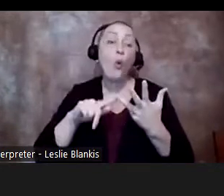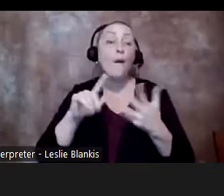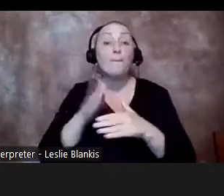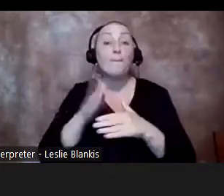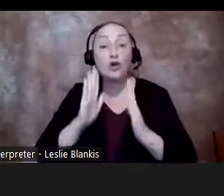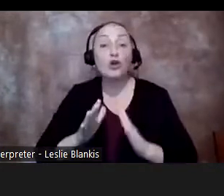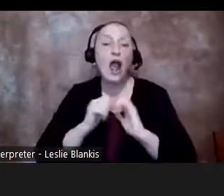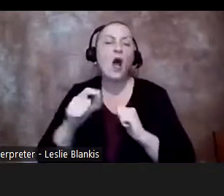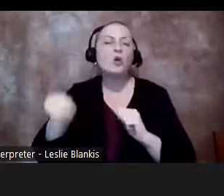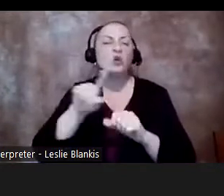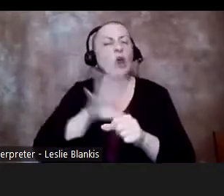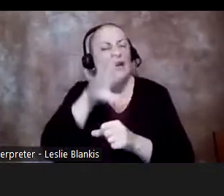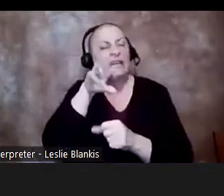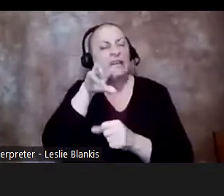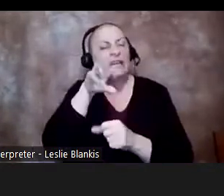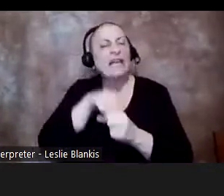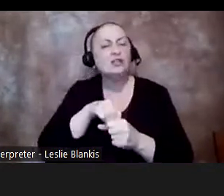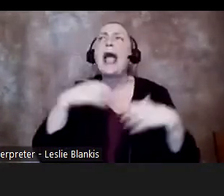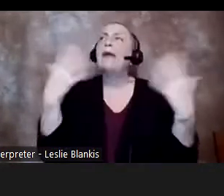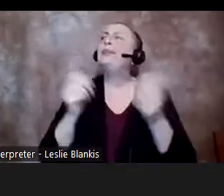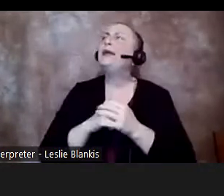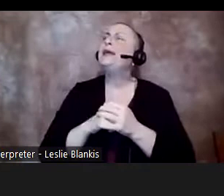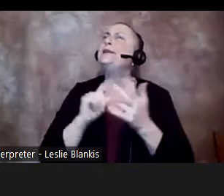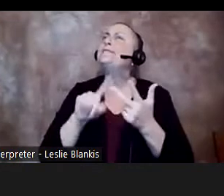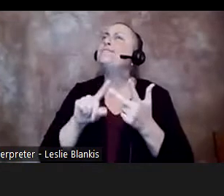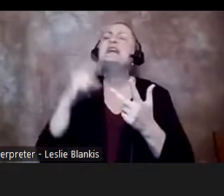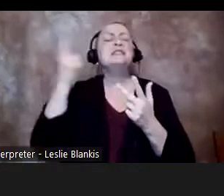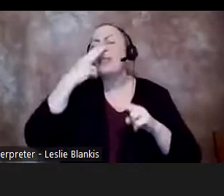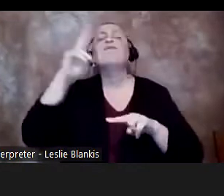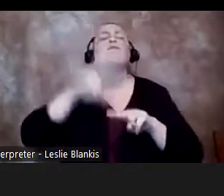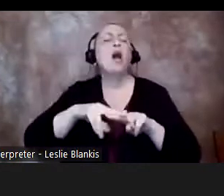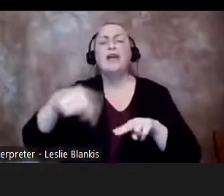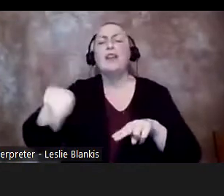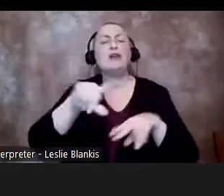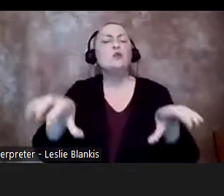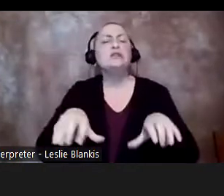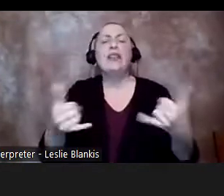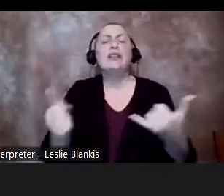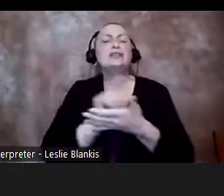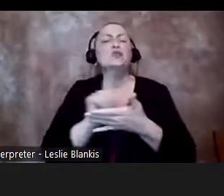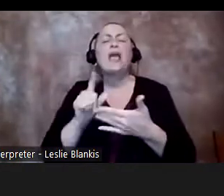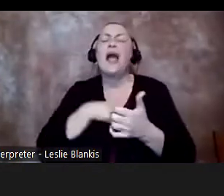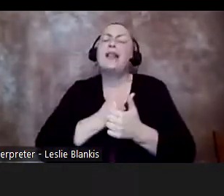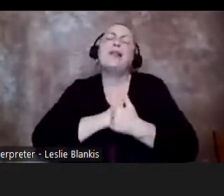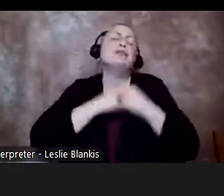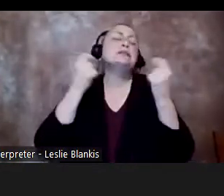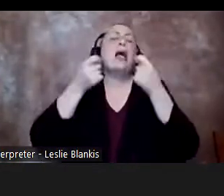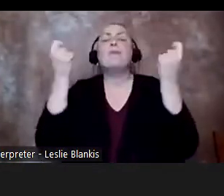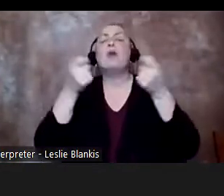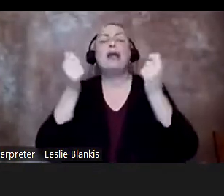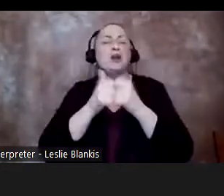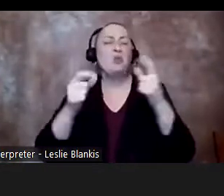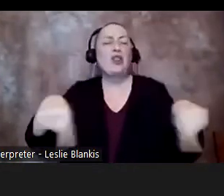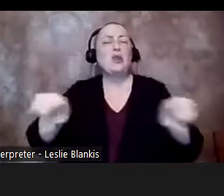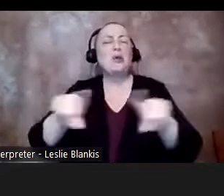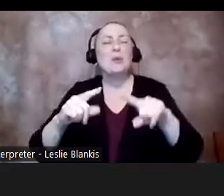also something fun you did this week. Just share something fun that you did this week, because I love celebrating with